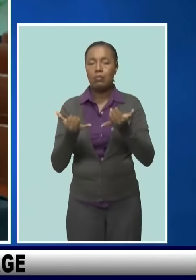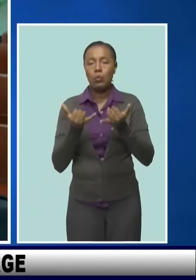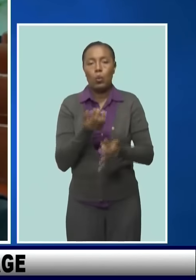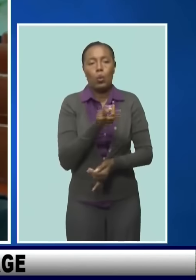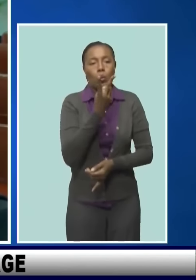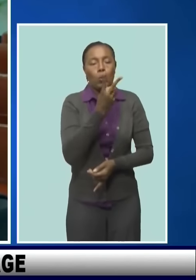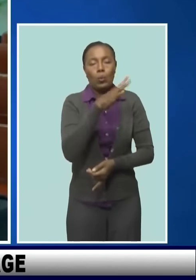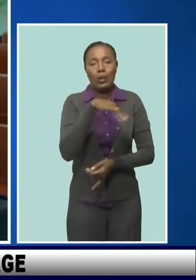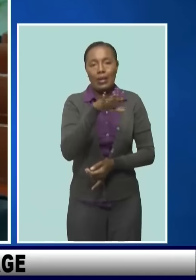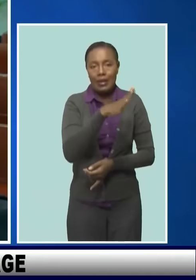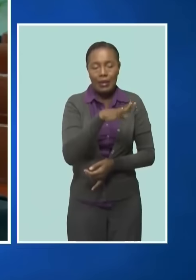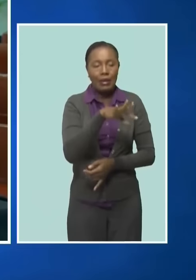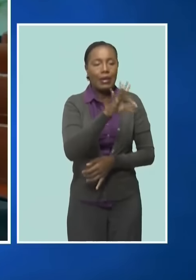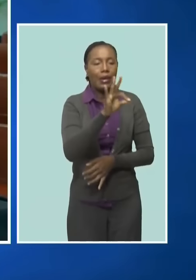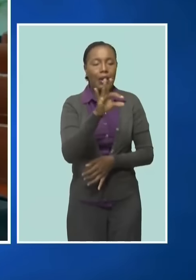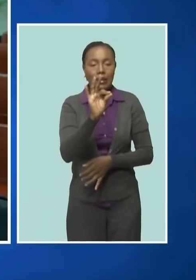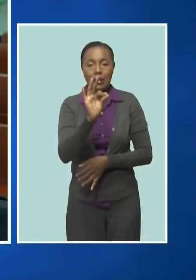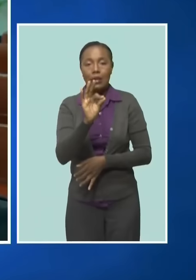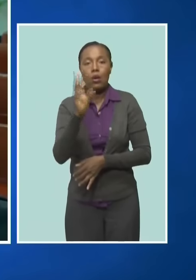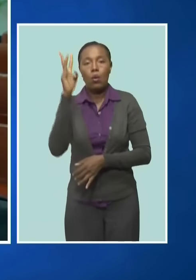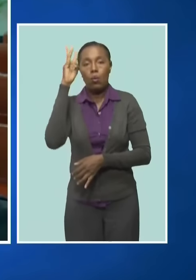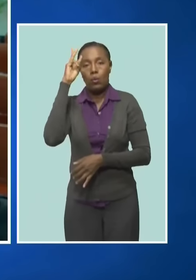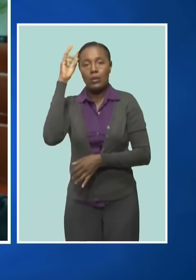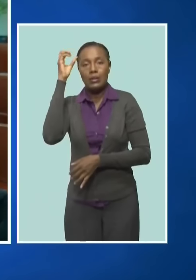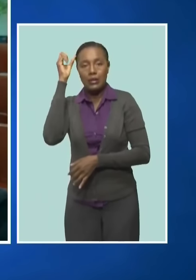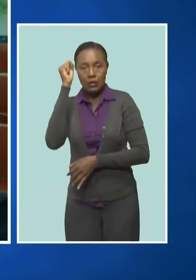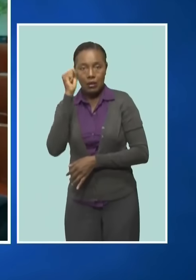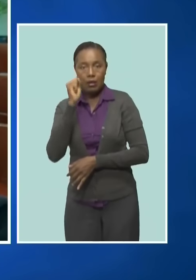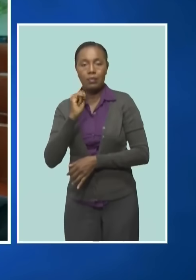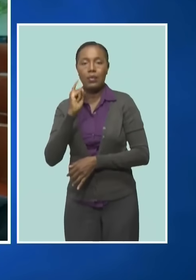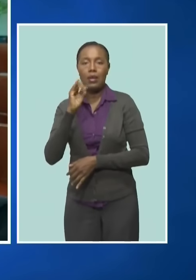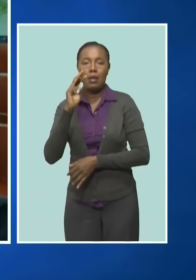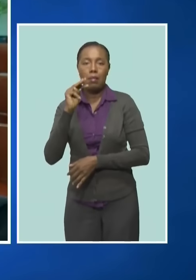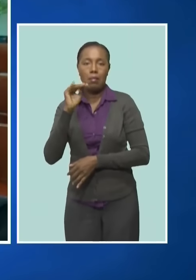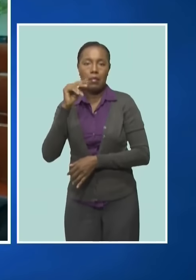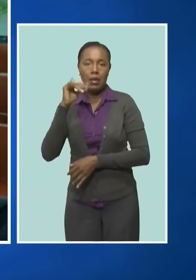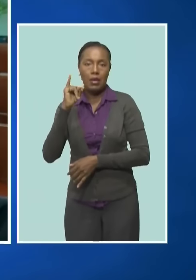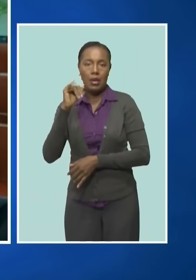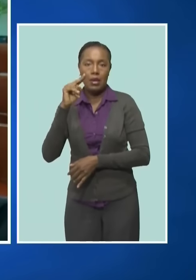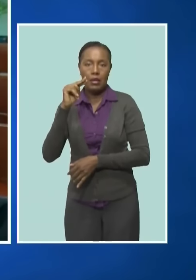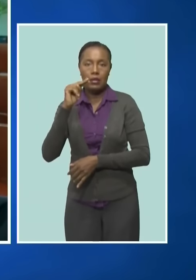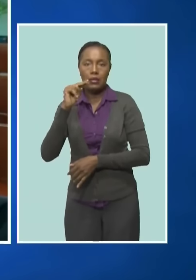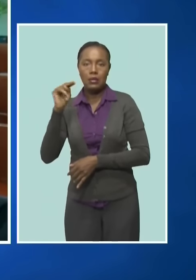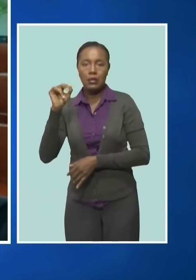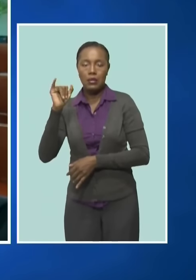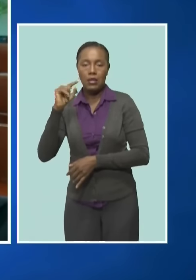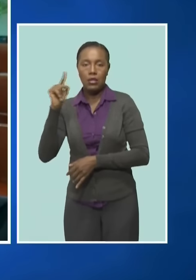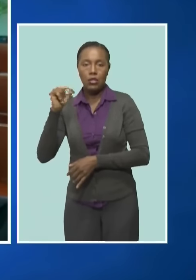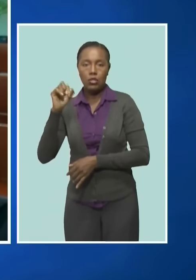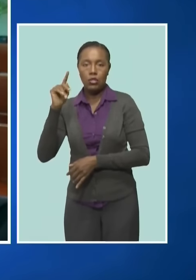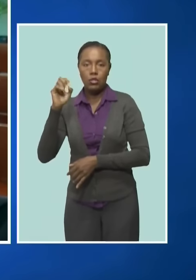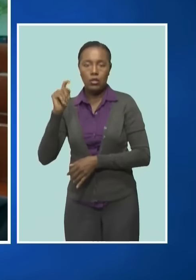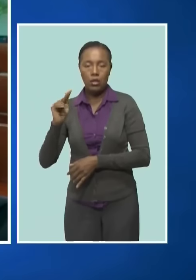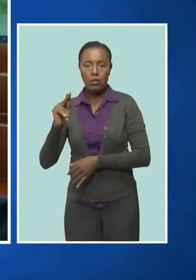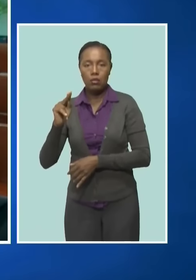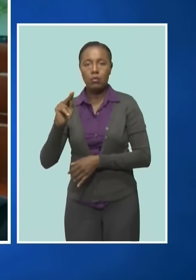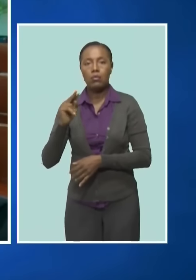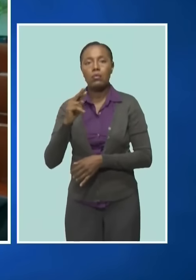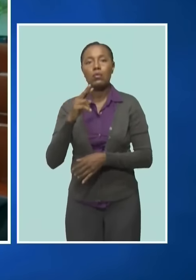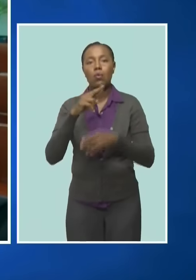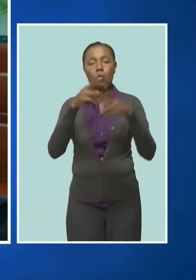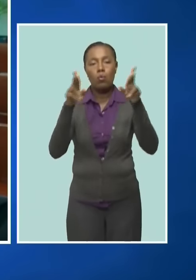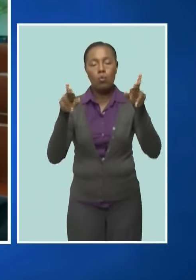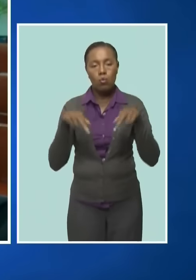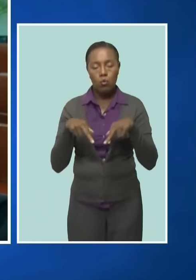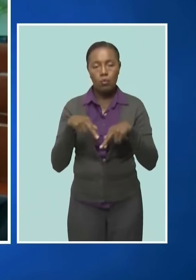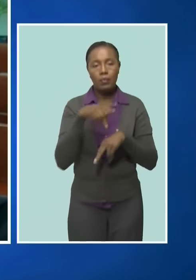2 areas identified at Winston Scott, the immunization room and the public health room where pregnant women and babies